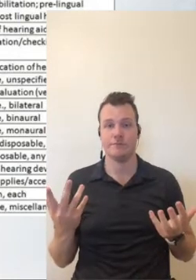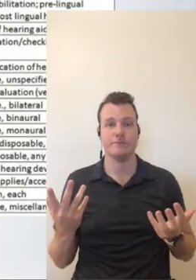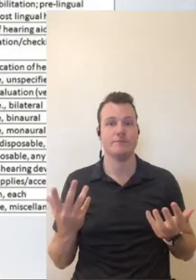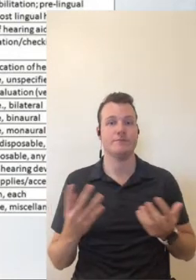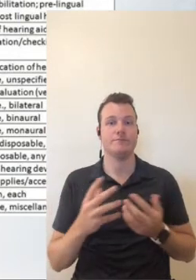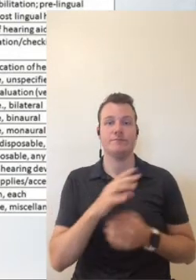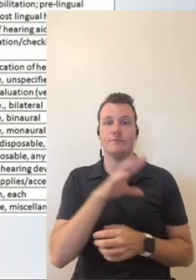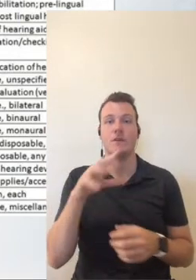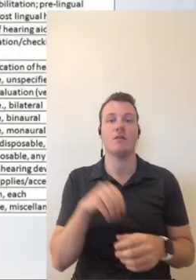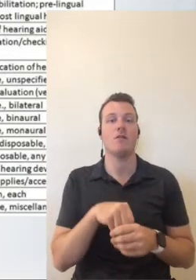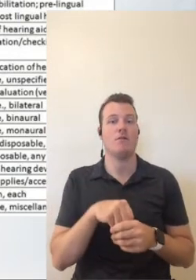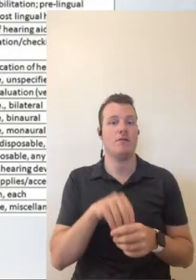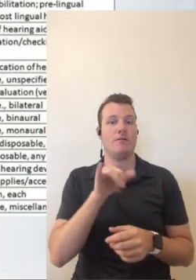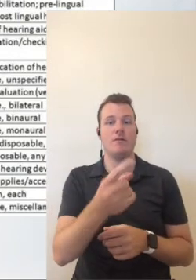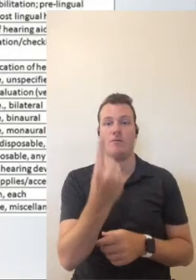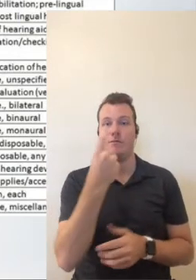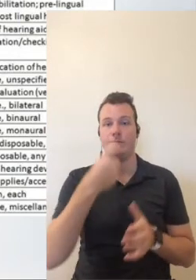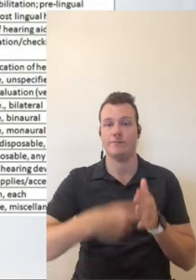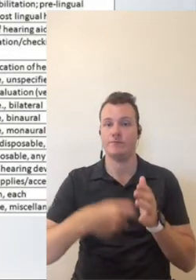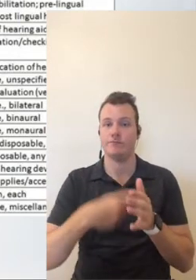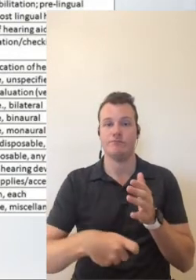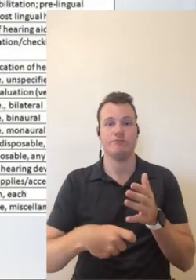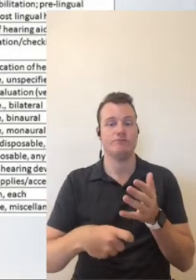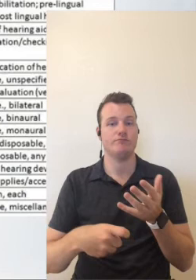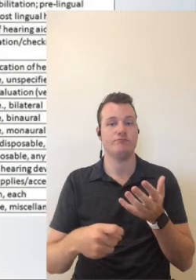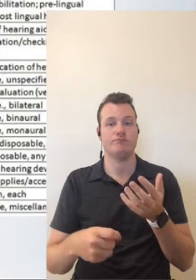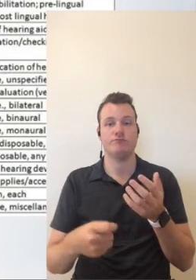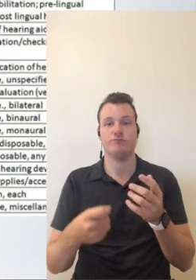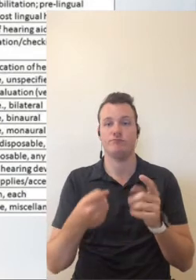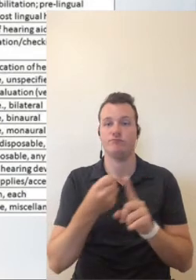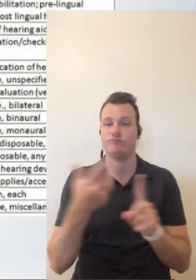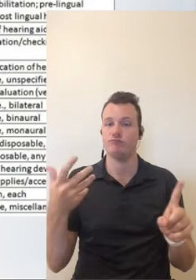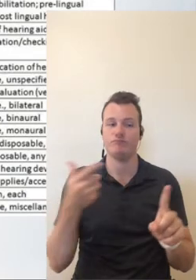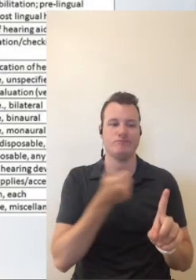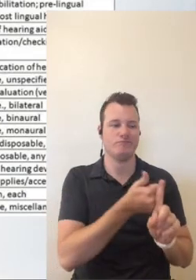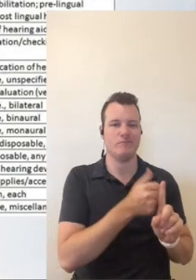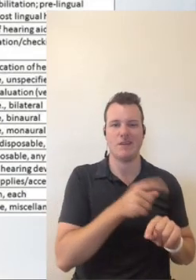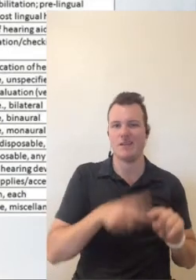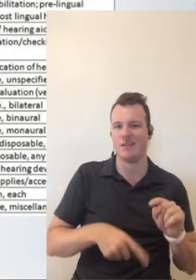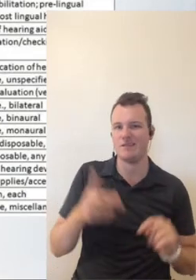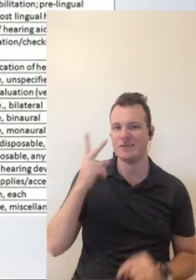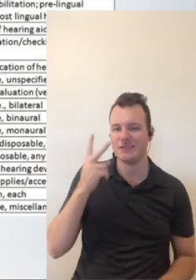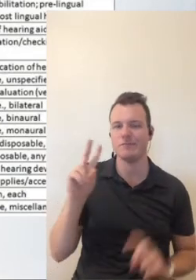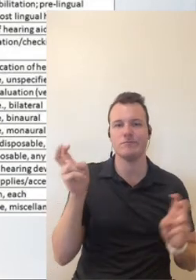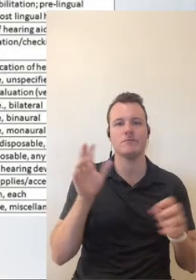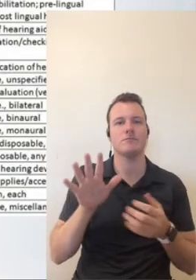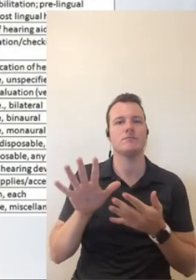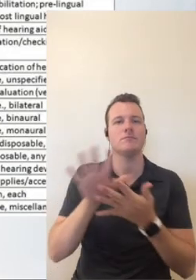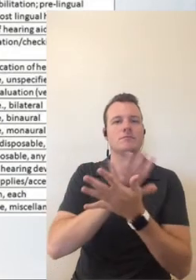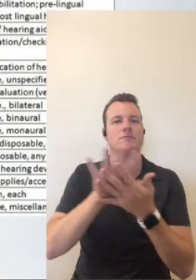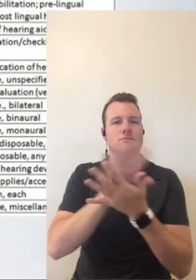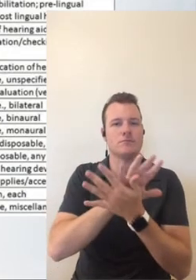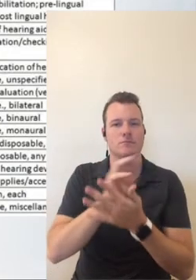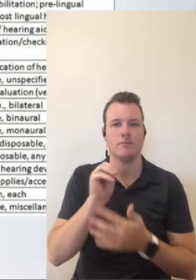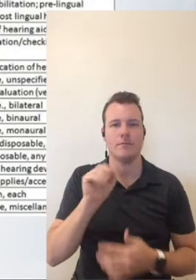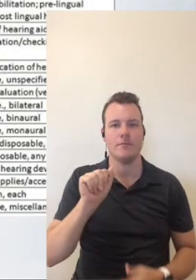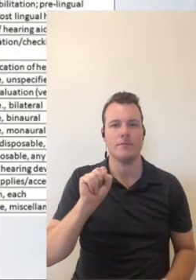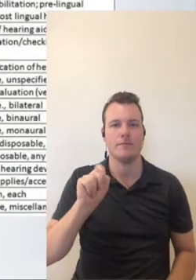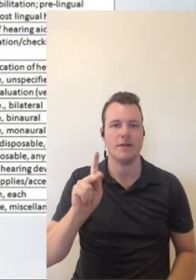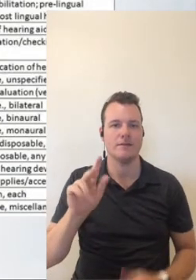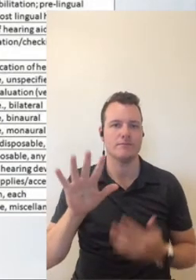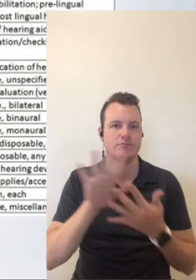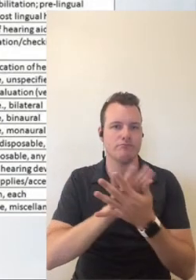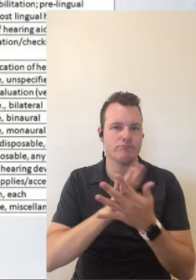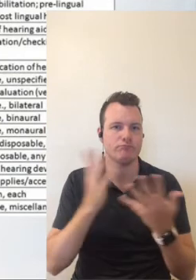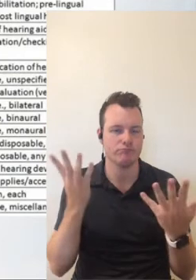is embedded underneath that price, they will not be able to see. It's masked, if you will. And we